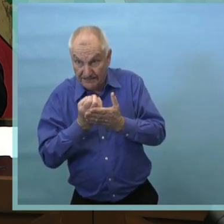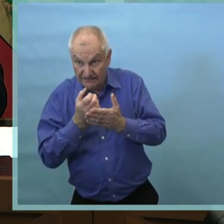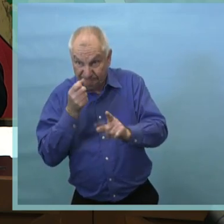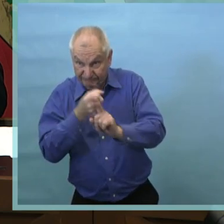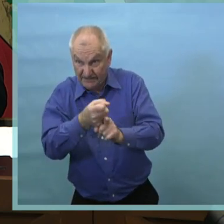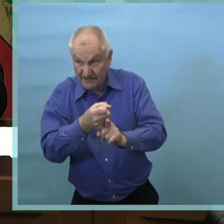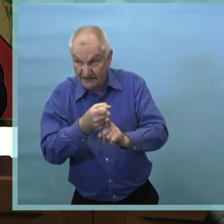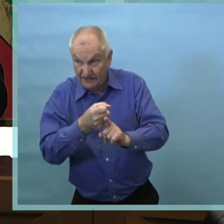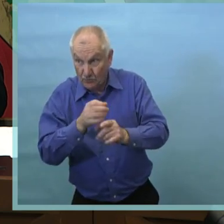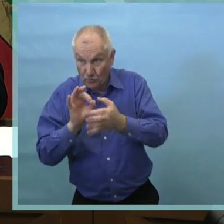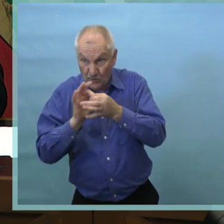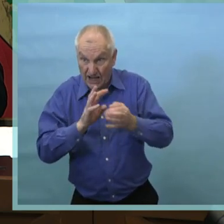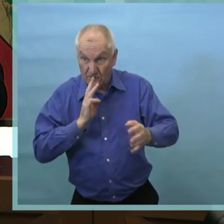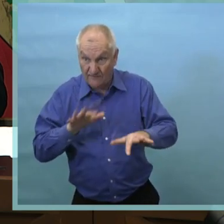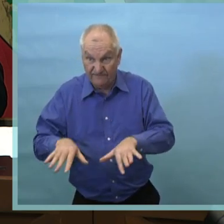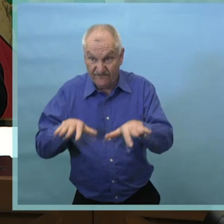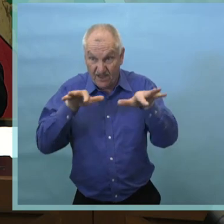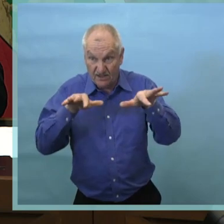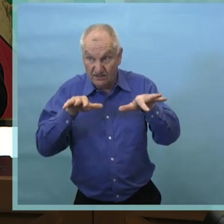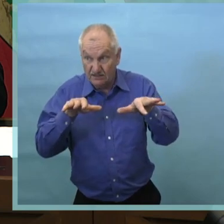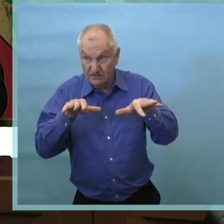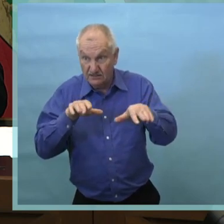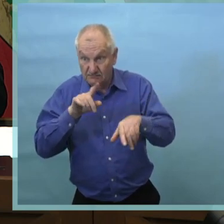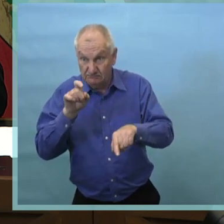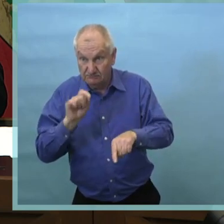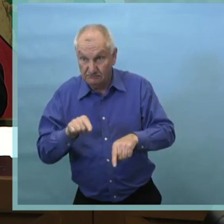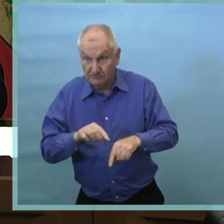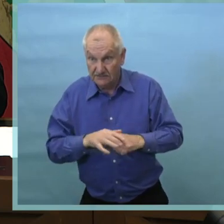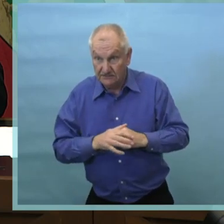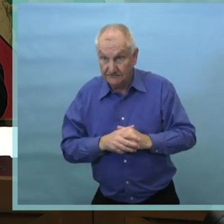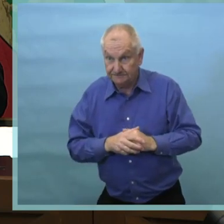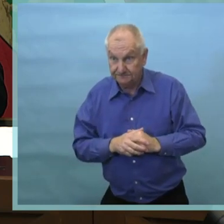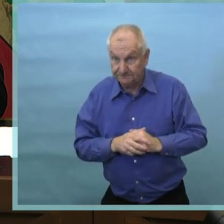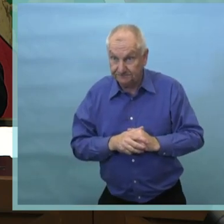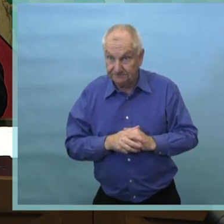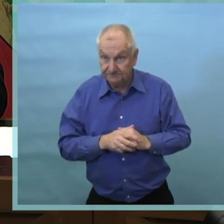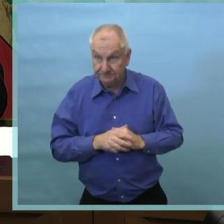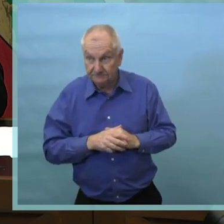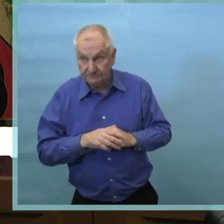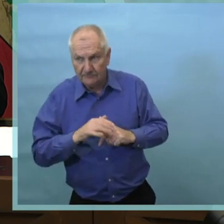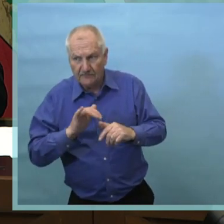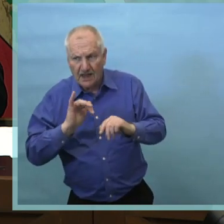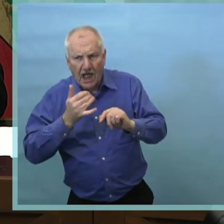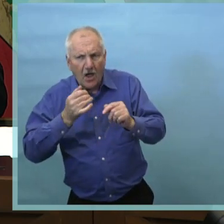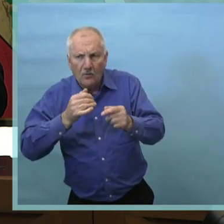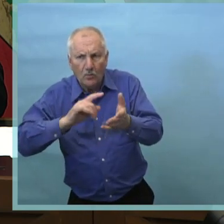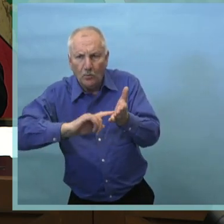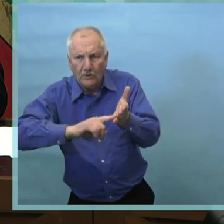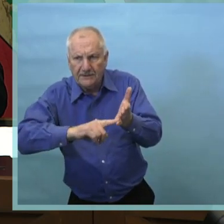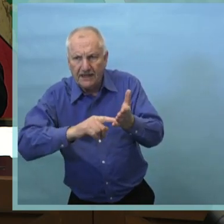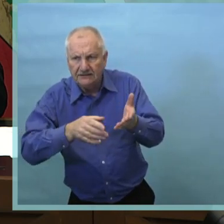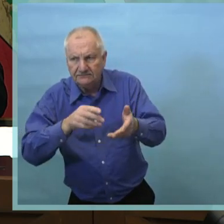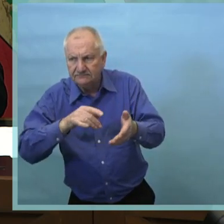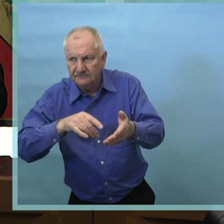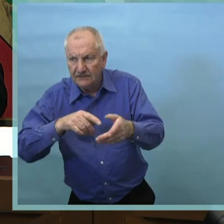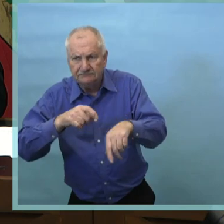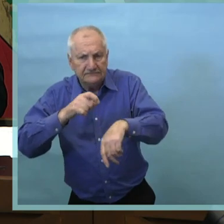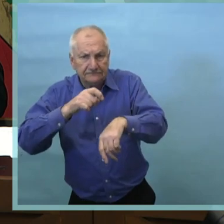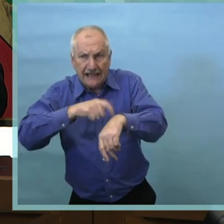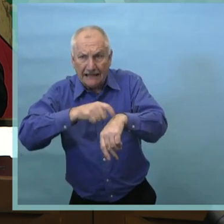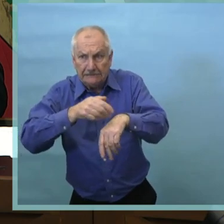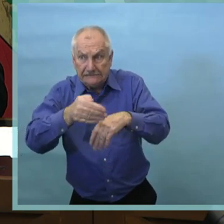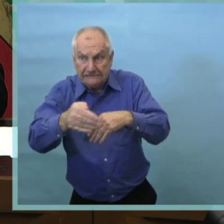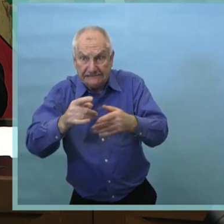know that's something that you guys are probably thinking about, how you're going to fund to repair things in a timely manner. Can you give us a sense of